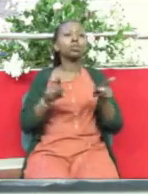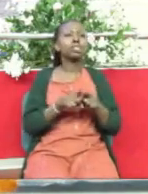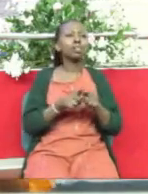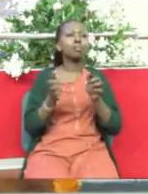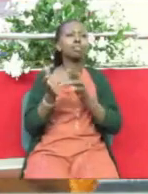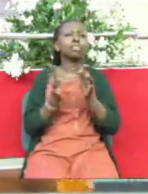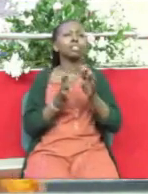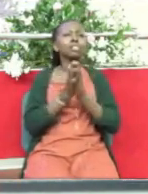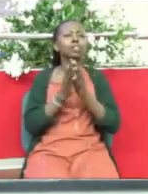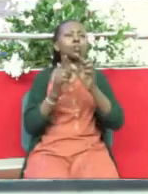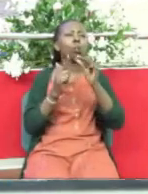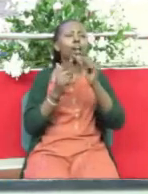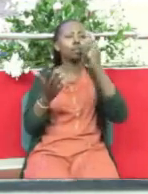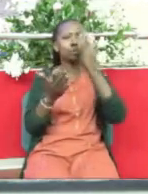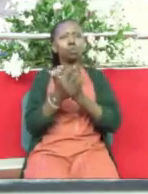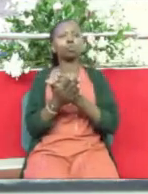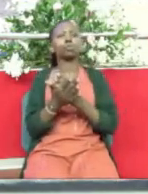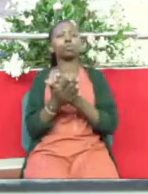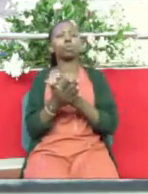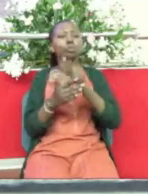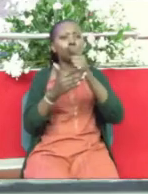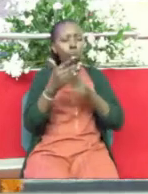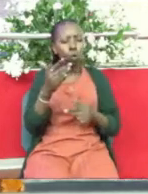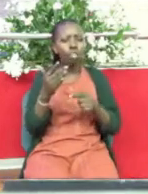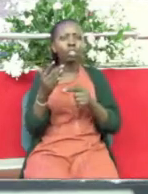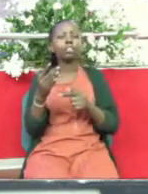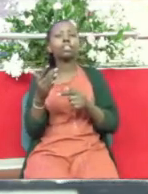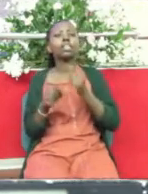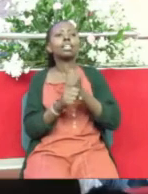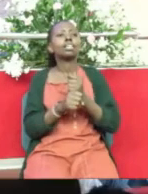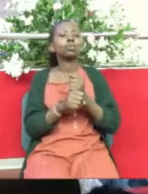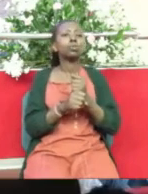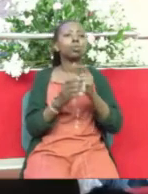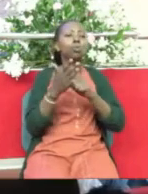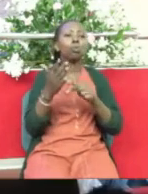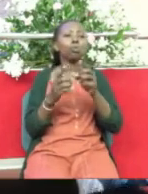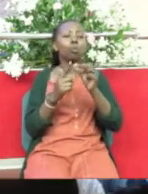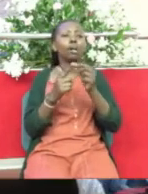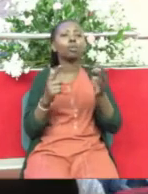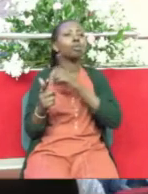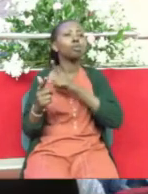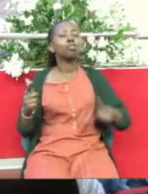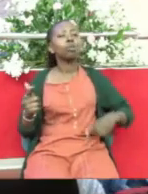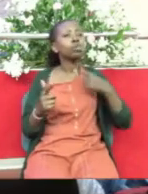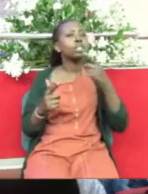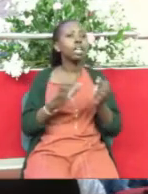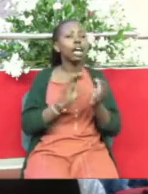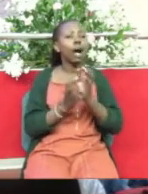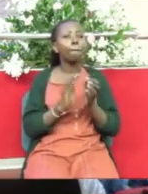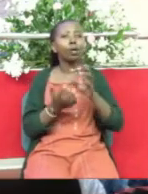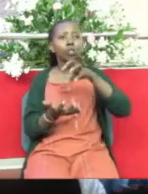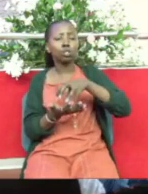Naweza nikatembea juu ya hili neno. What does the word of God say concerning your situation? Je, neno la Bwana lasema nini kuhusu hali yako? That word, pick